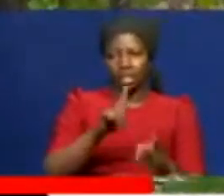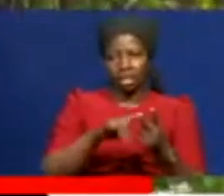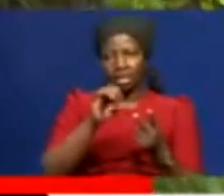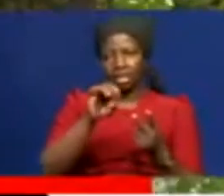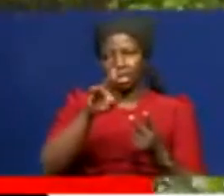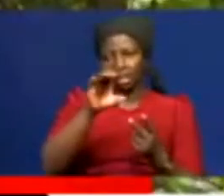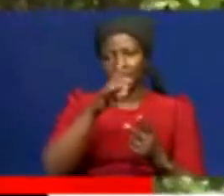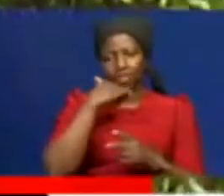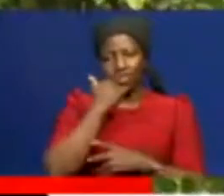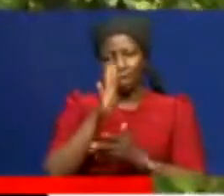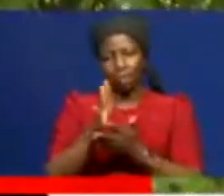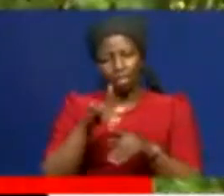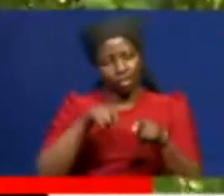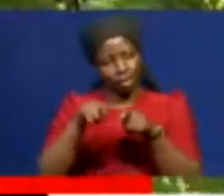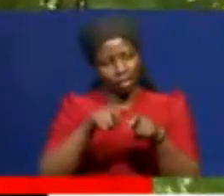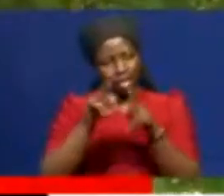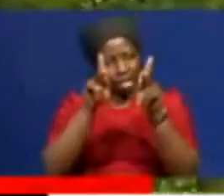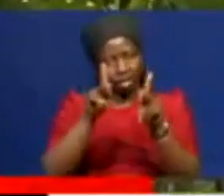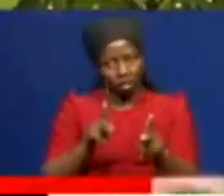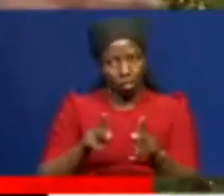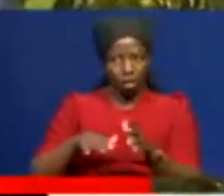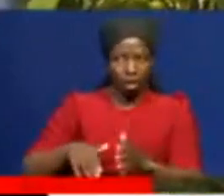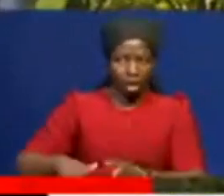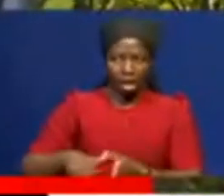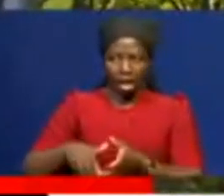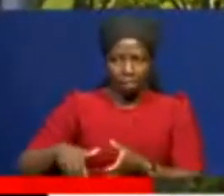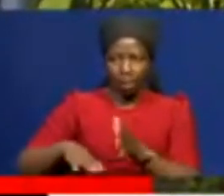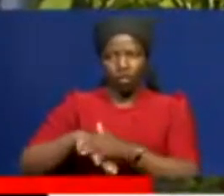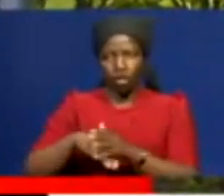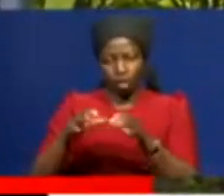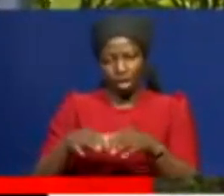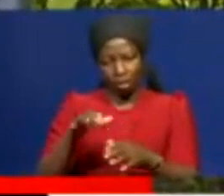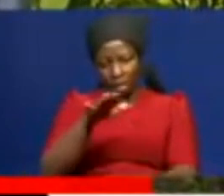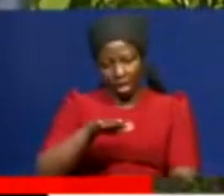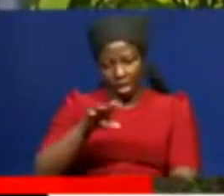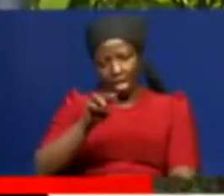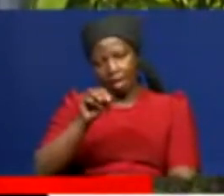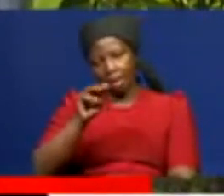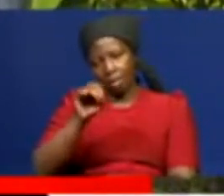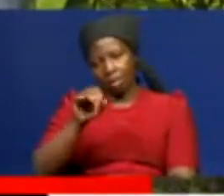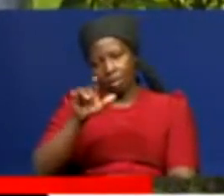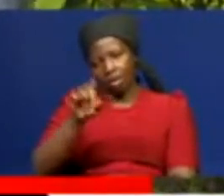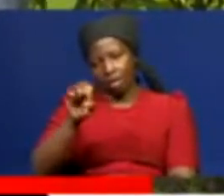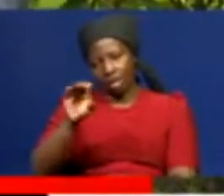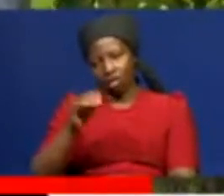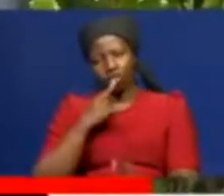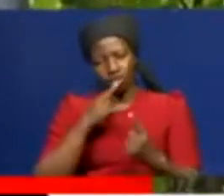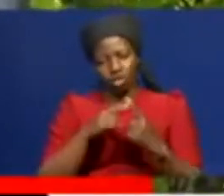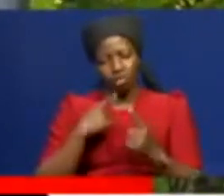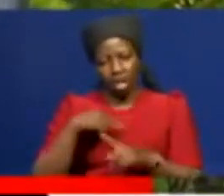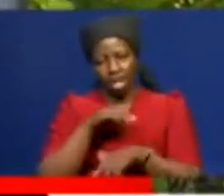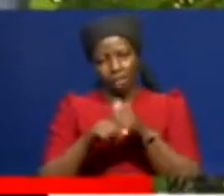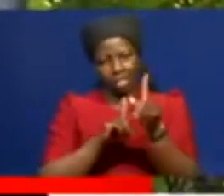of Kisumu Rugby Football Club that is based in Mamboleo here in the Lakeside County of Kisumu, talking to us about the journey